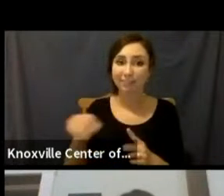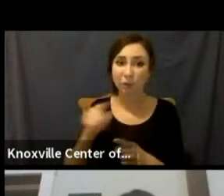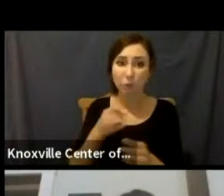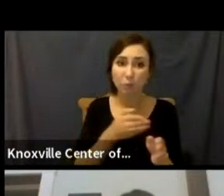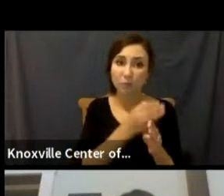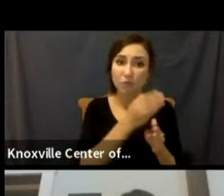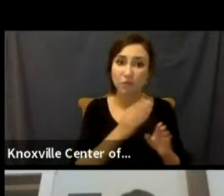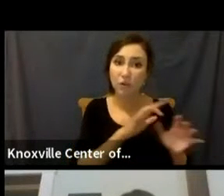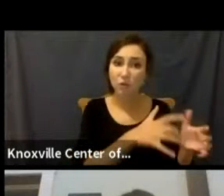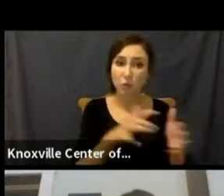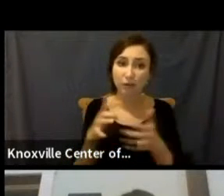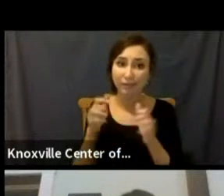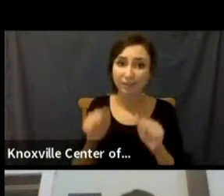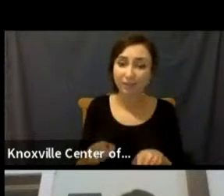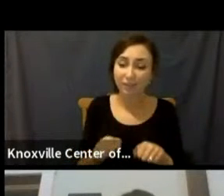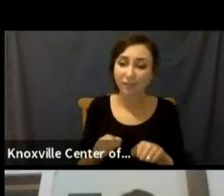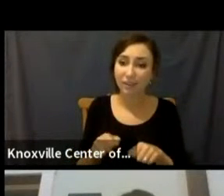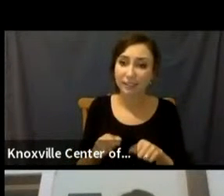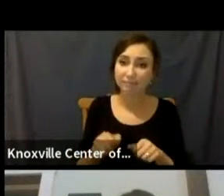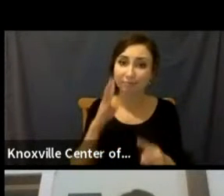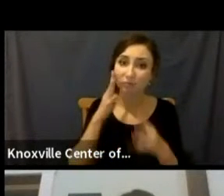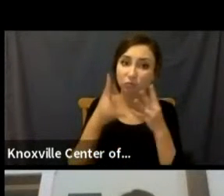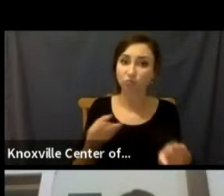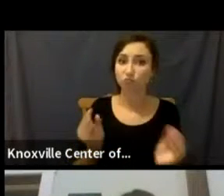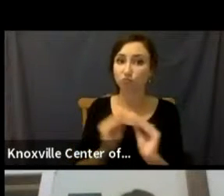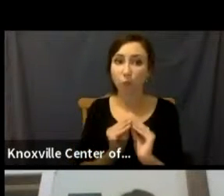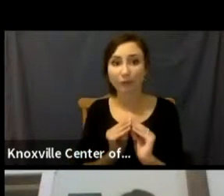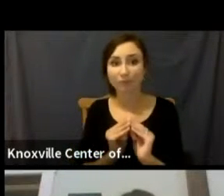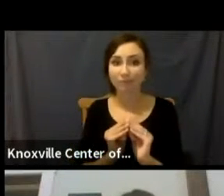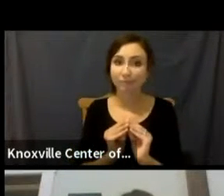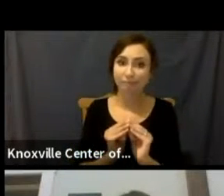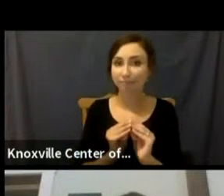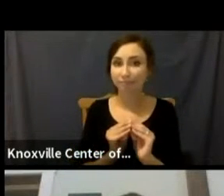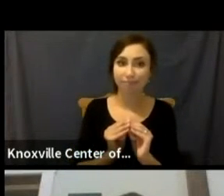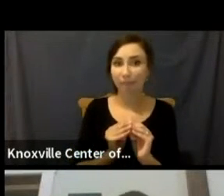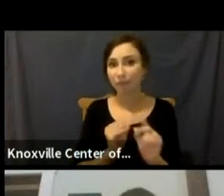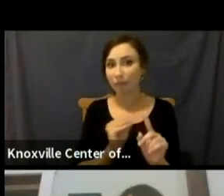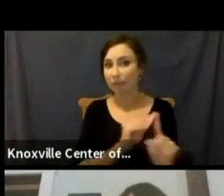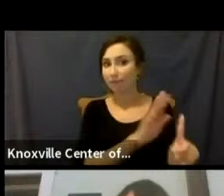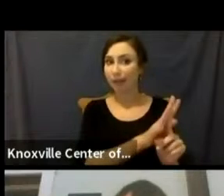organizations can create more of a mass effect as well.